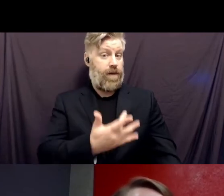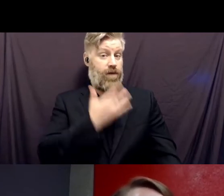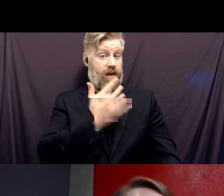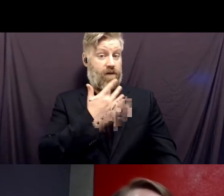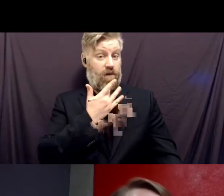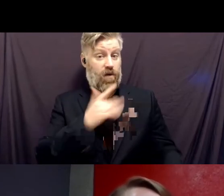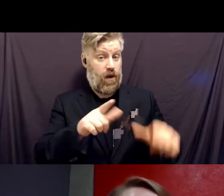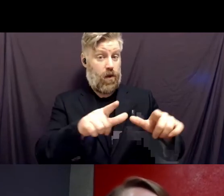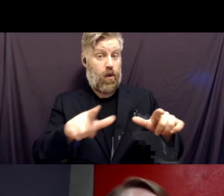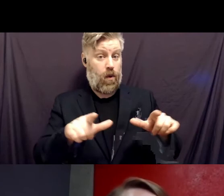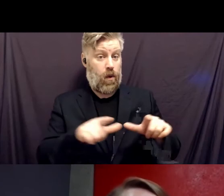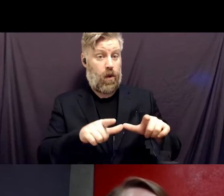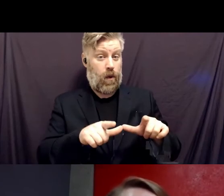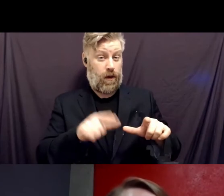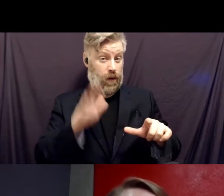be possible, but